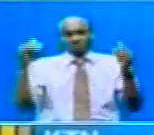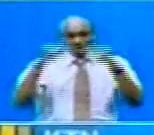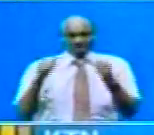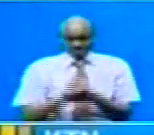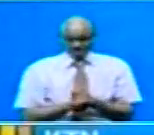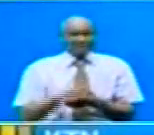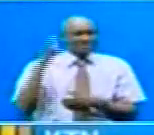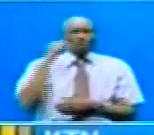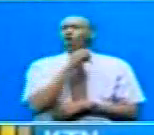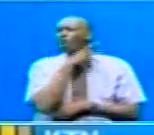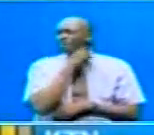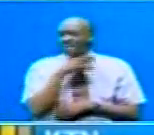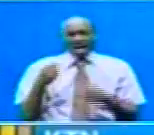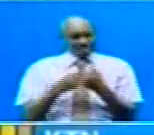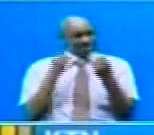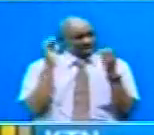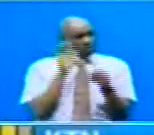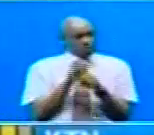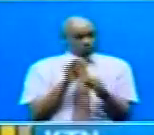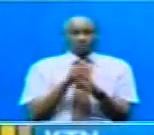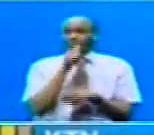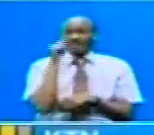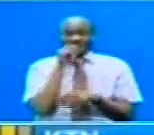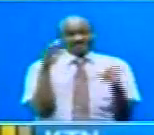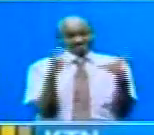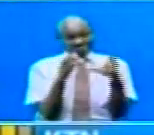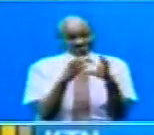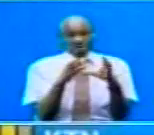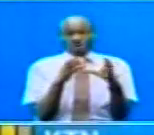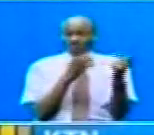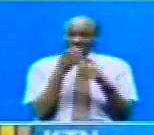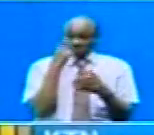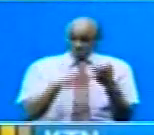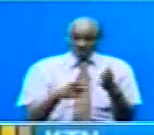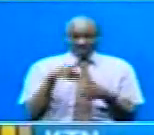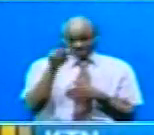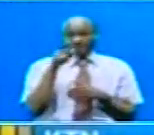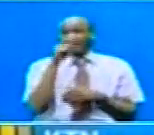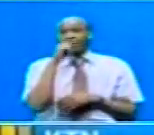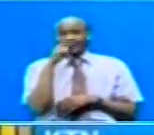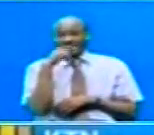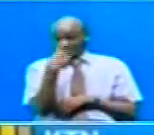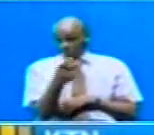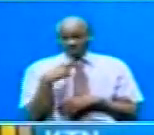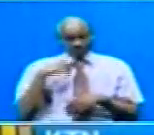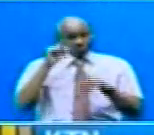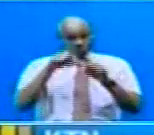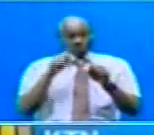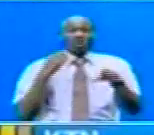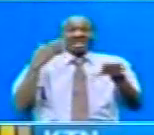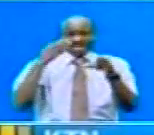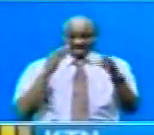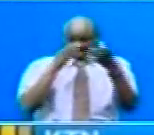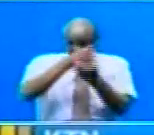of complaint coming from the private sector in Kenya that whereas Tanzanian vans had access